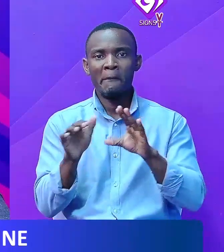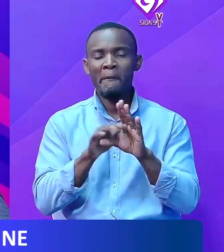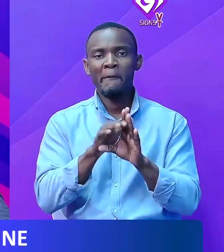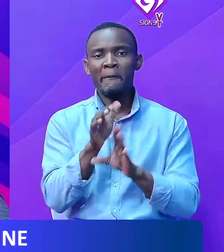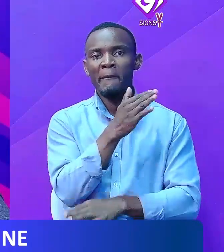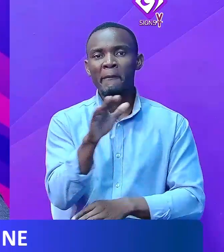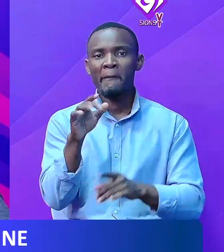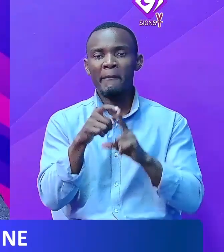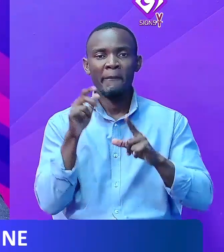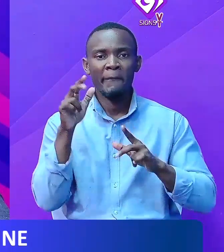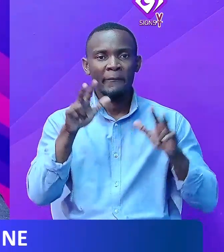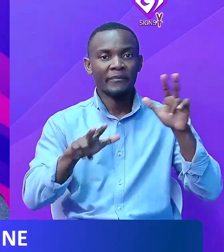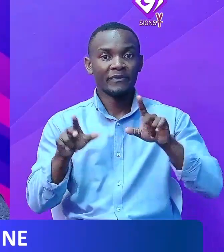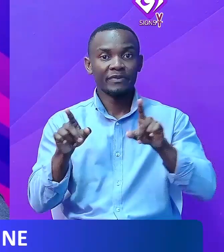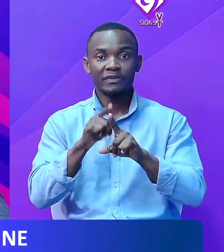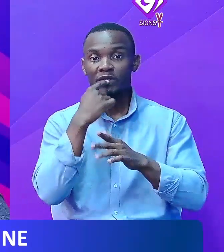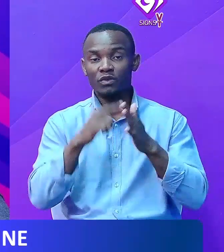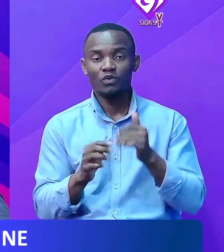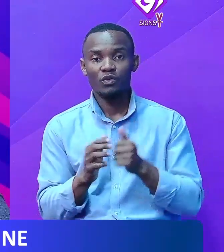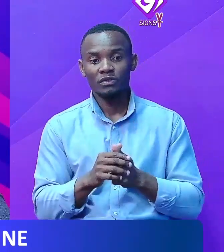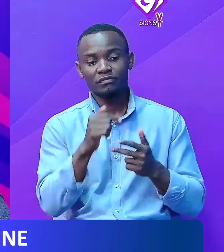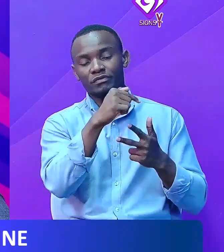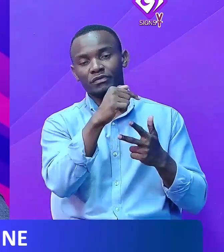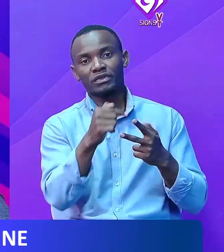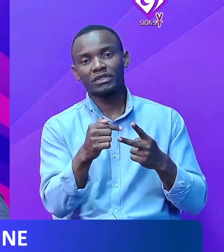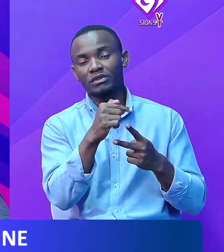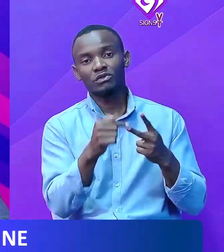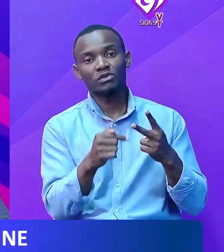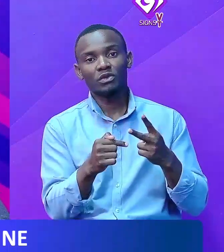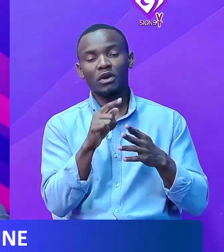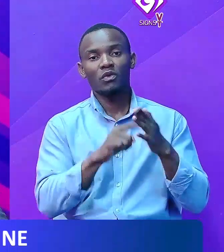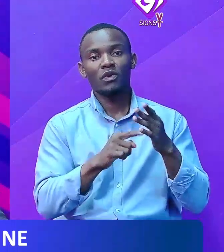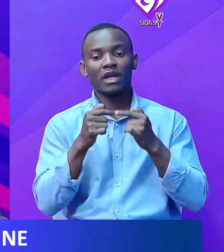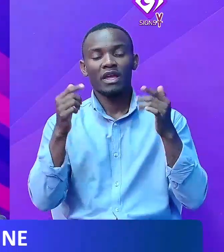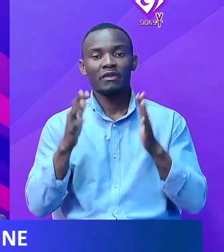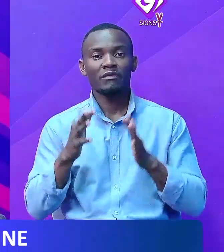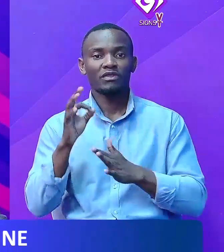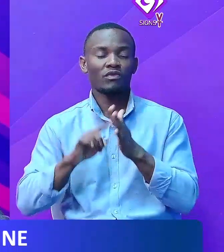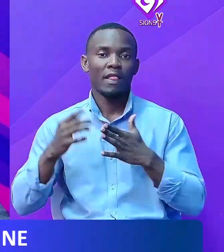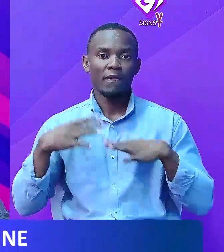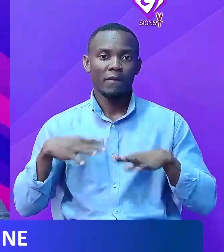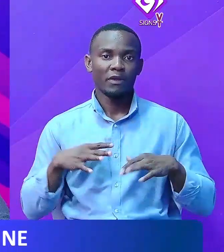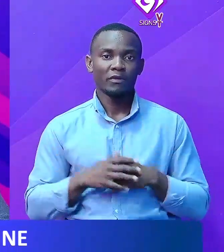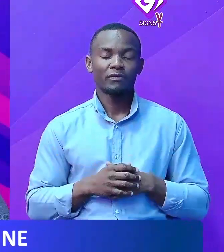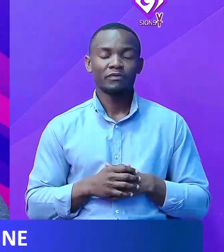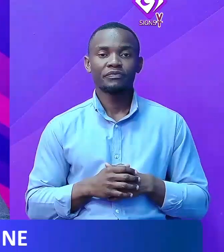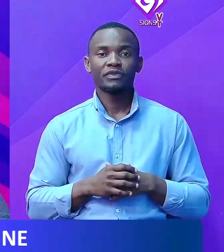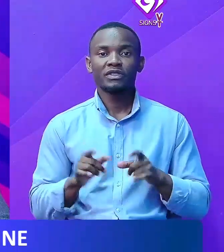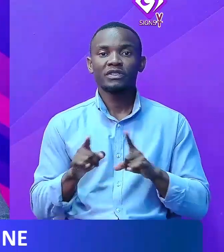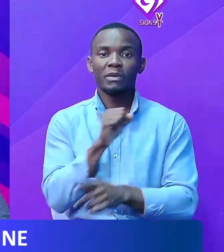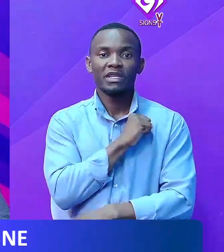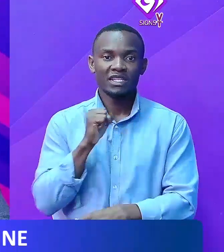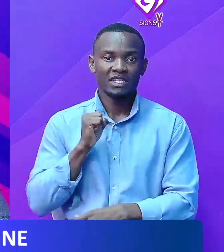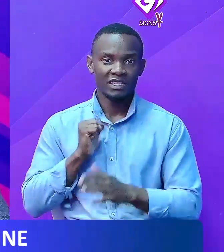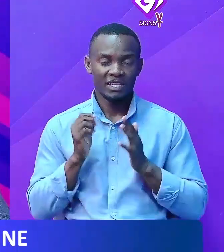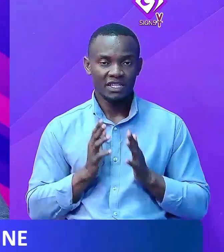line, branding them enemies of the people. Now, Nyandarua Senator John Methu, on his part, said